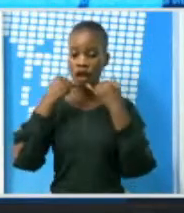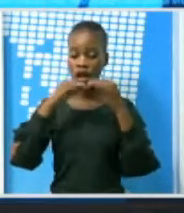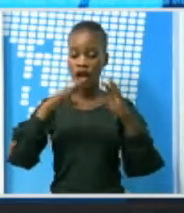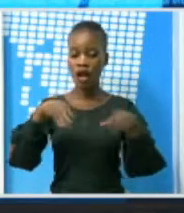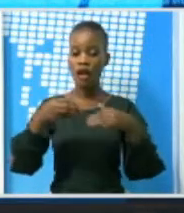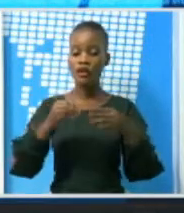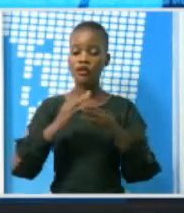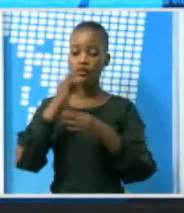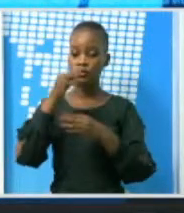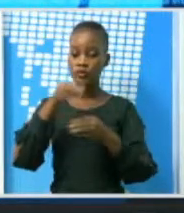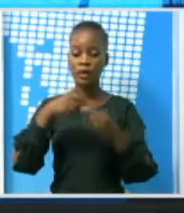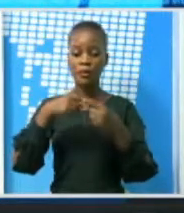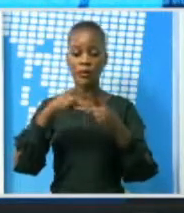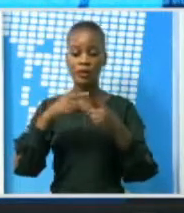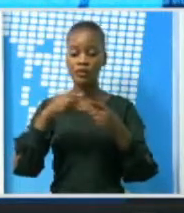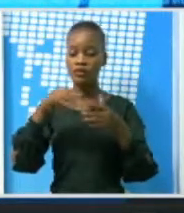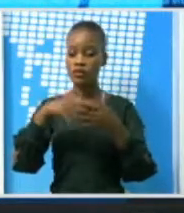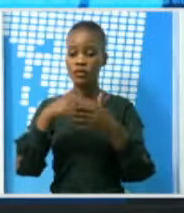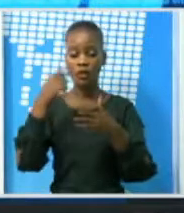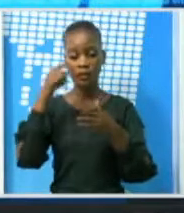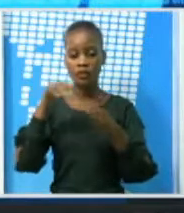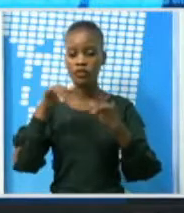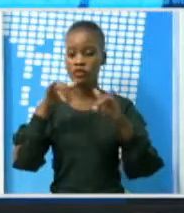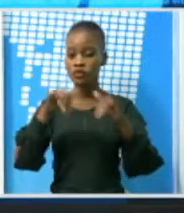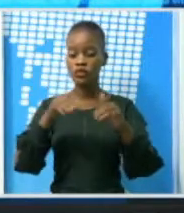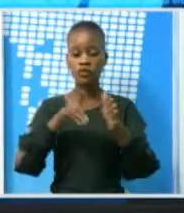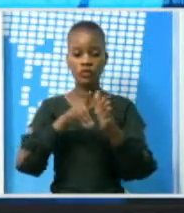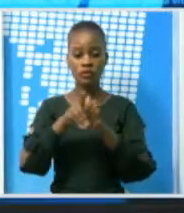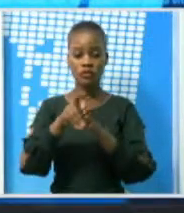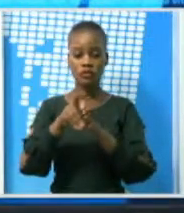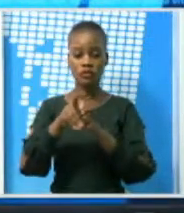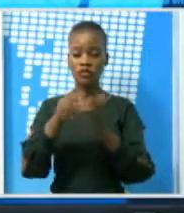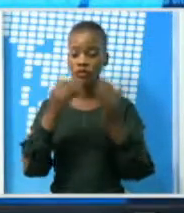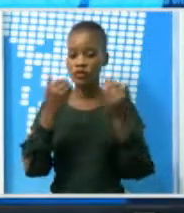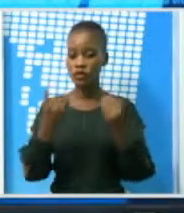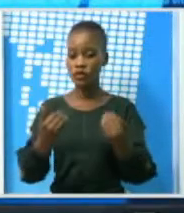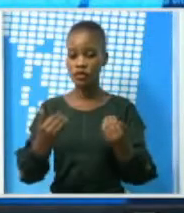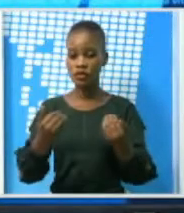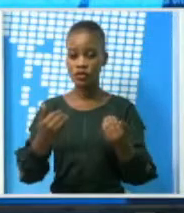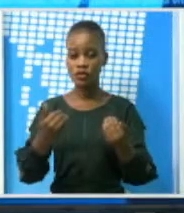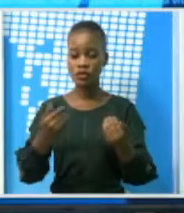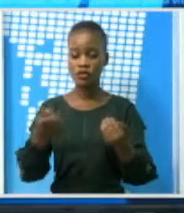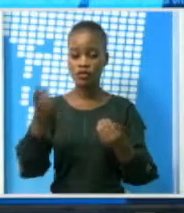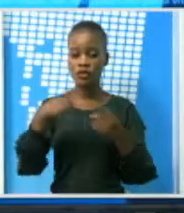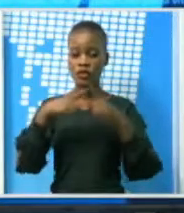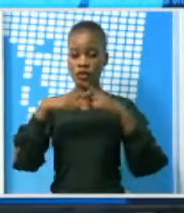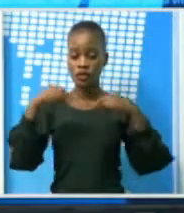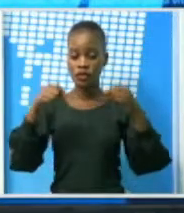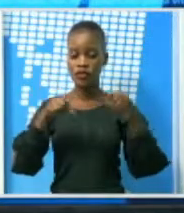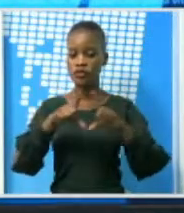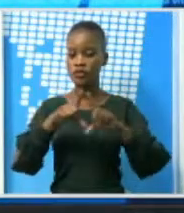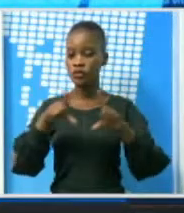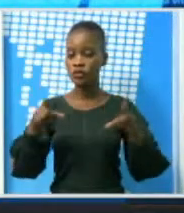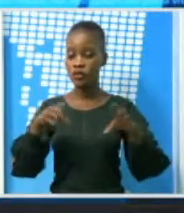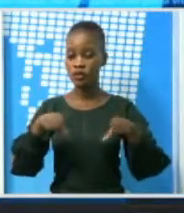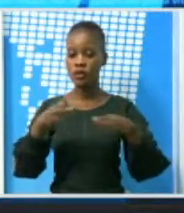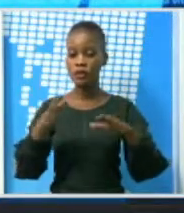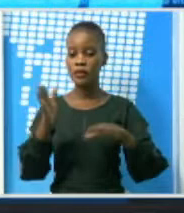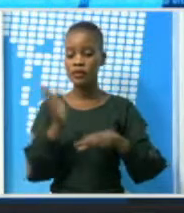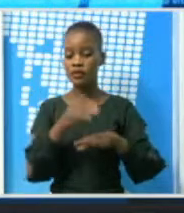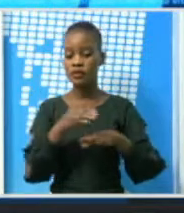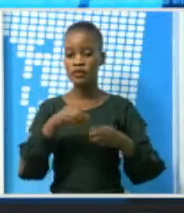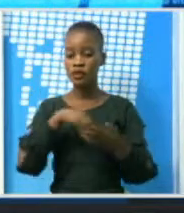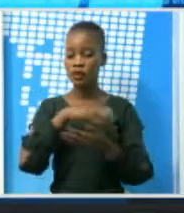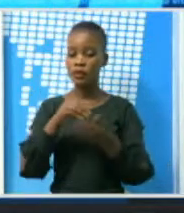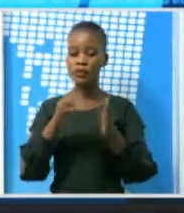further the promotion of renewable energy for sustainable development. Now, a segment of the platform dedicated to exhibitions